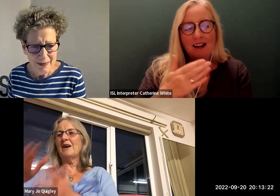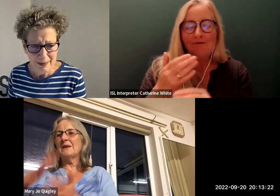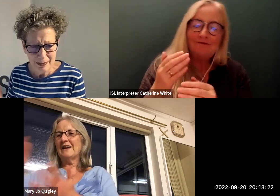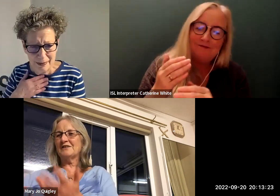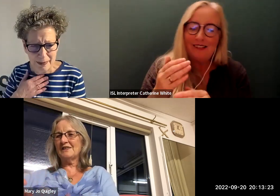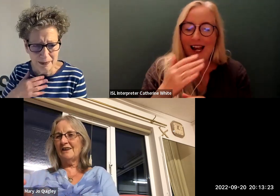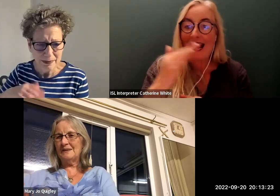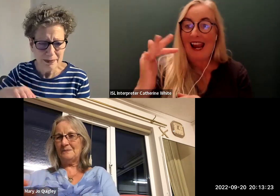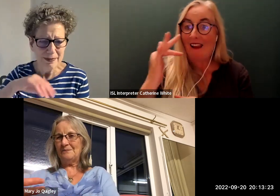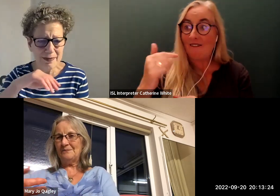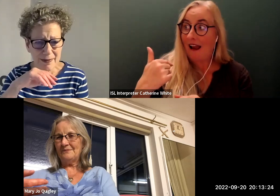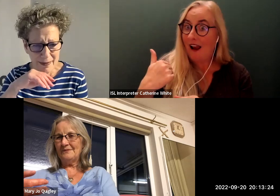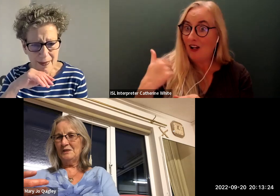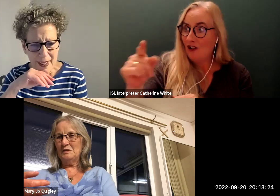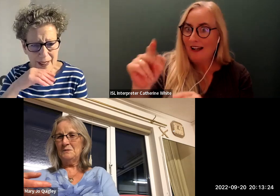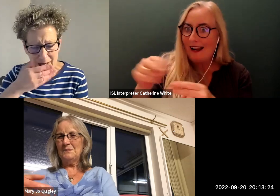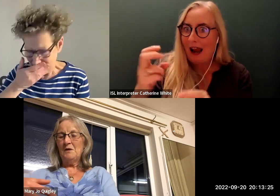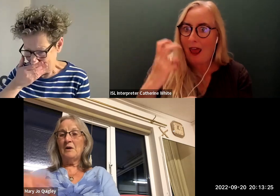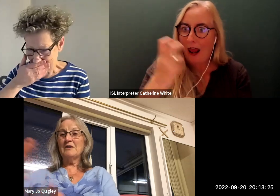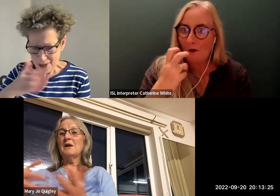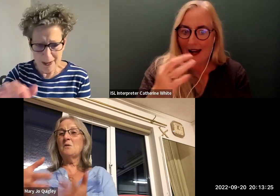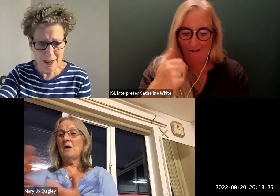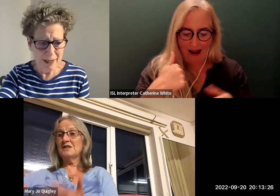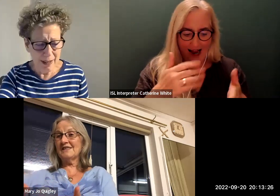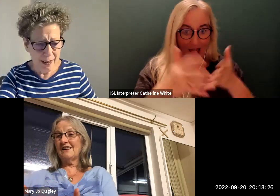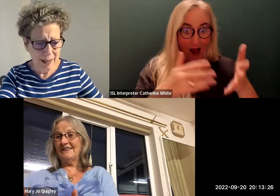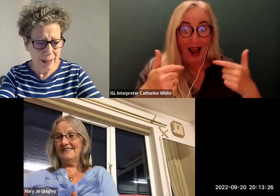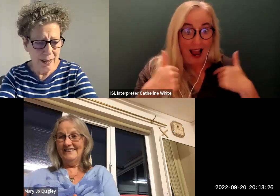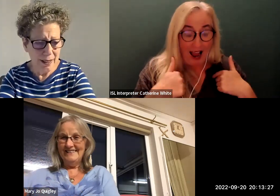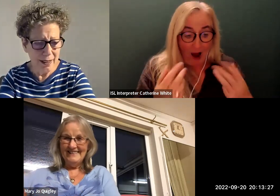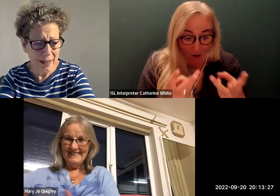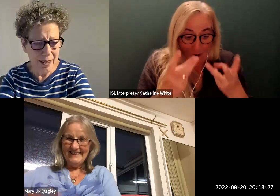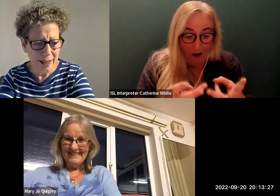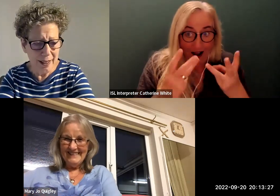if I began to sign, whereas I wanted to sign.